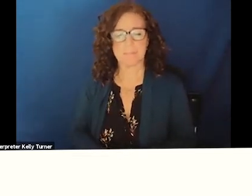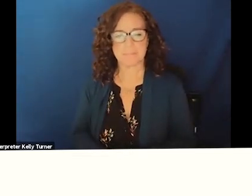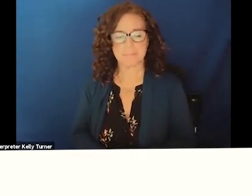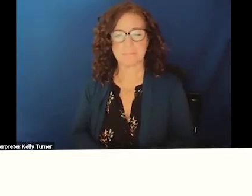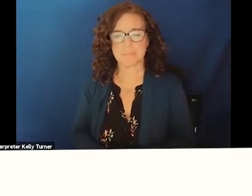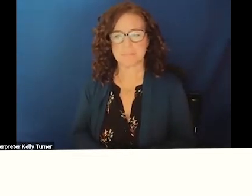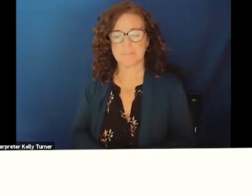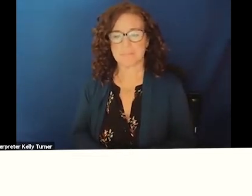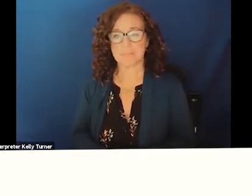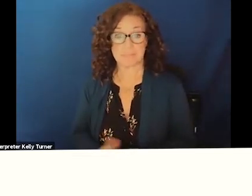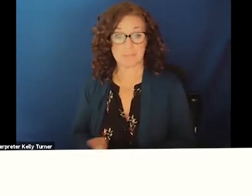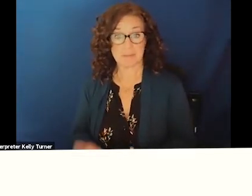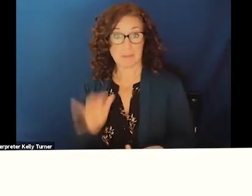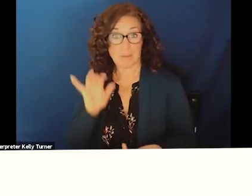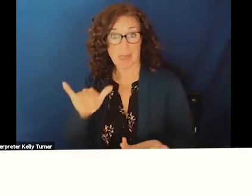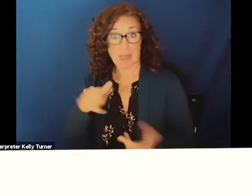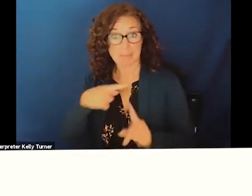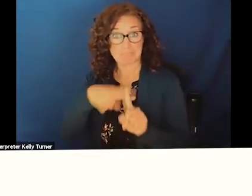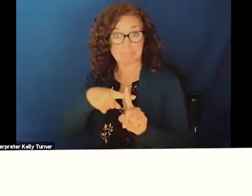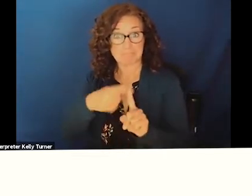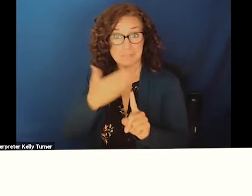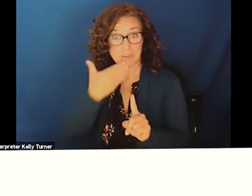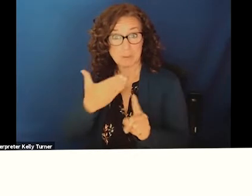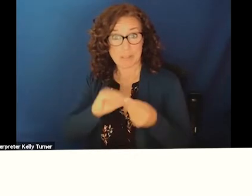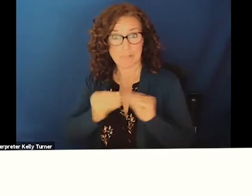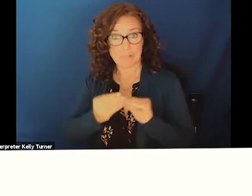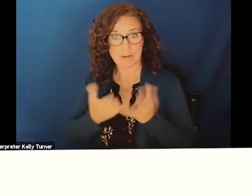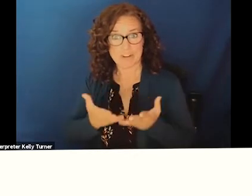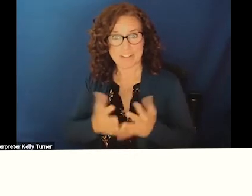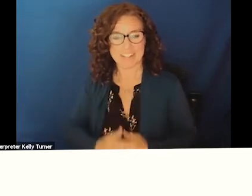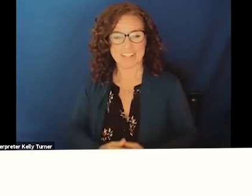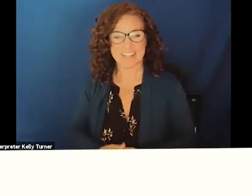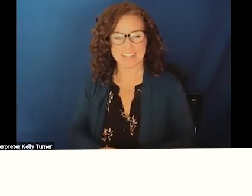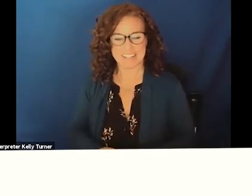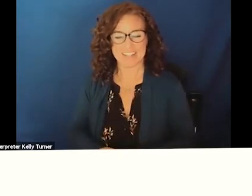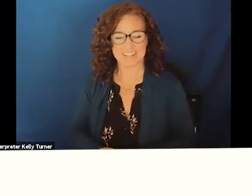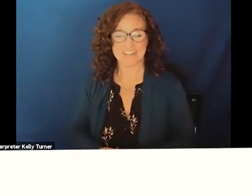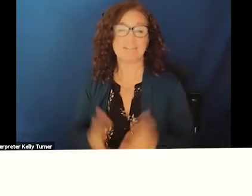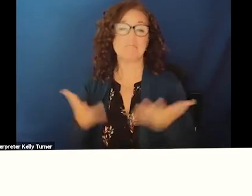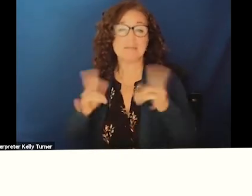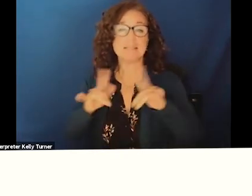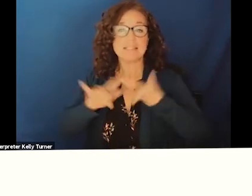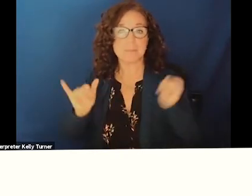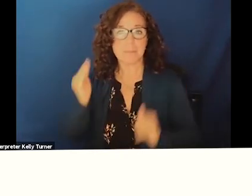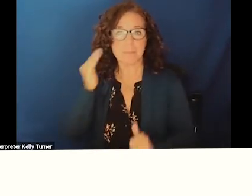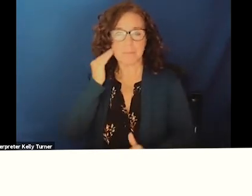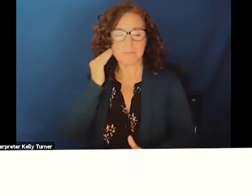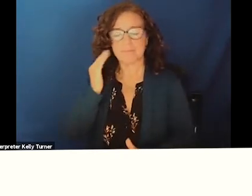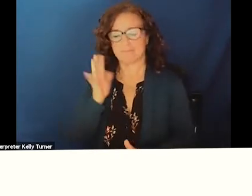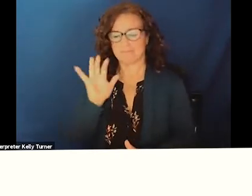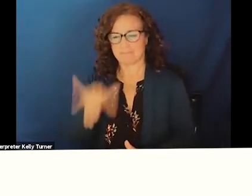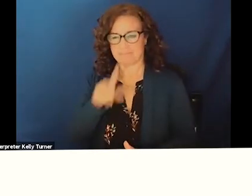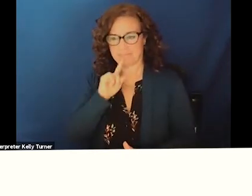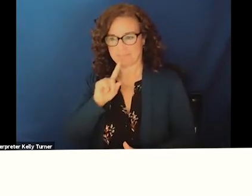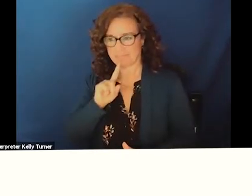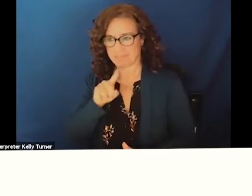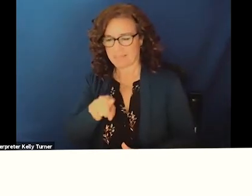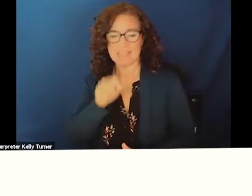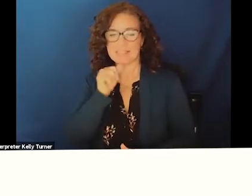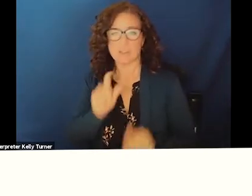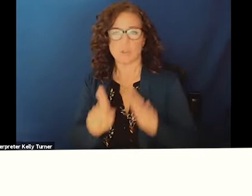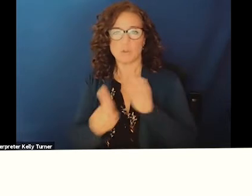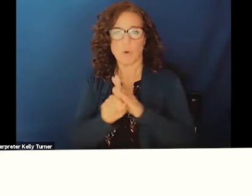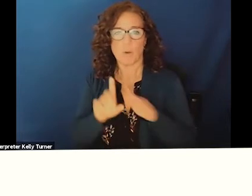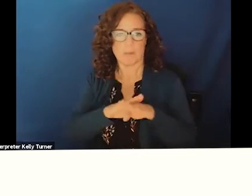So this is a good number, but we also know that, and it's actually not showing up on the slide there because of